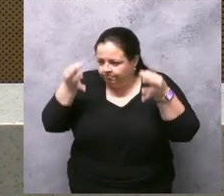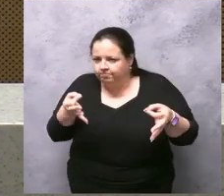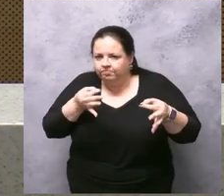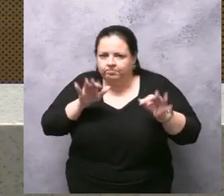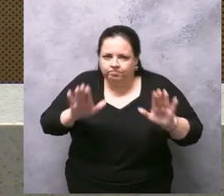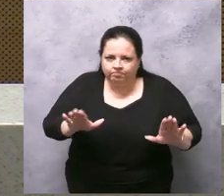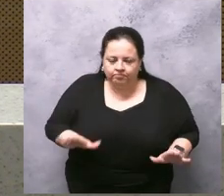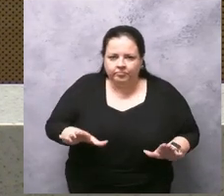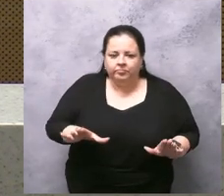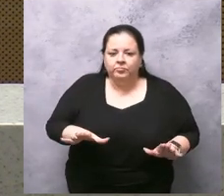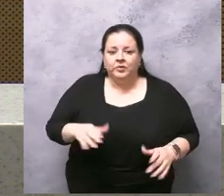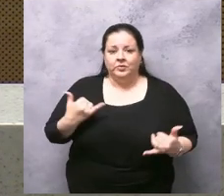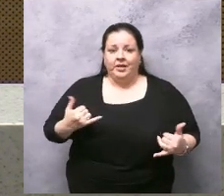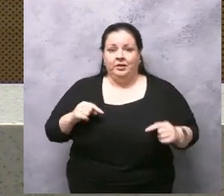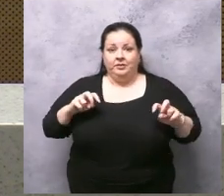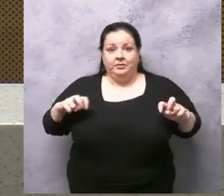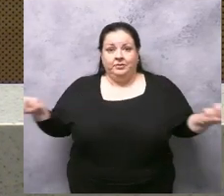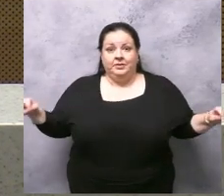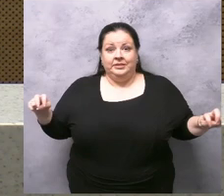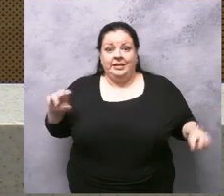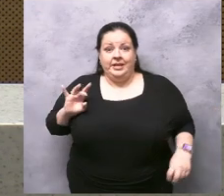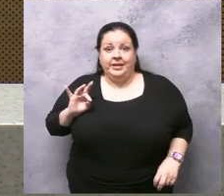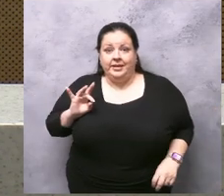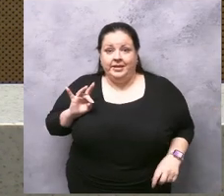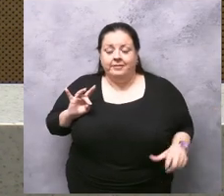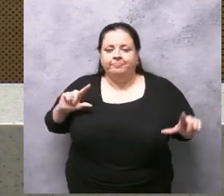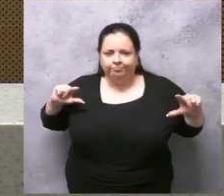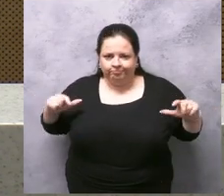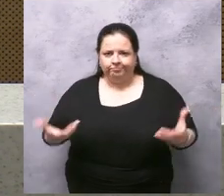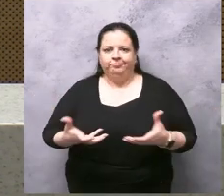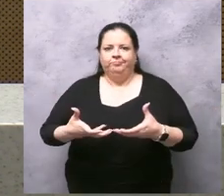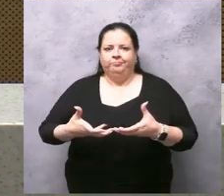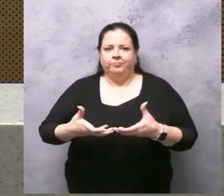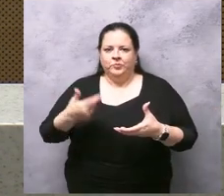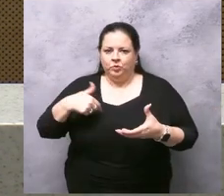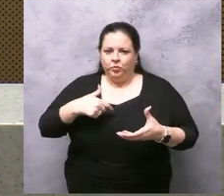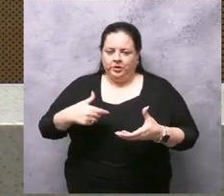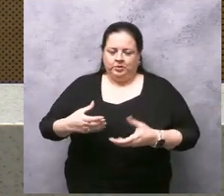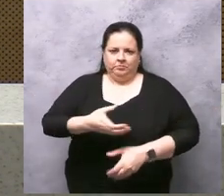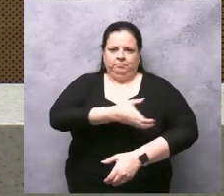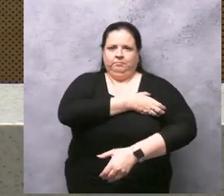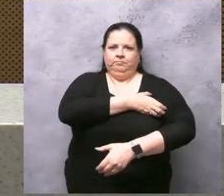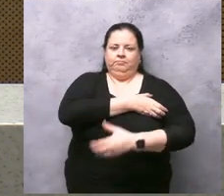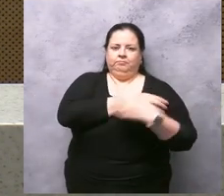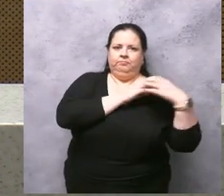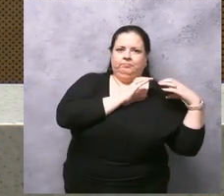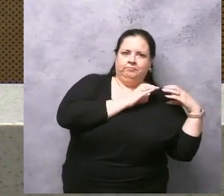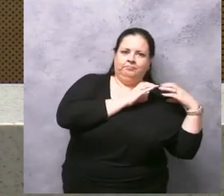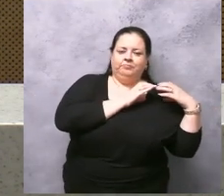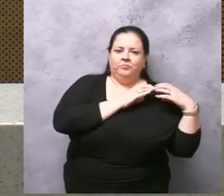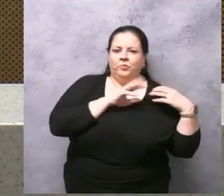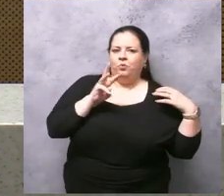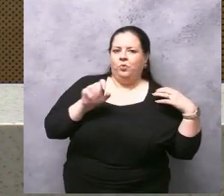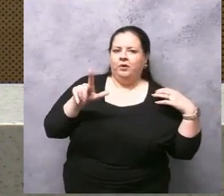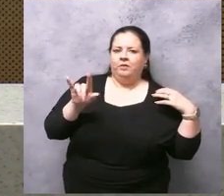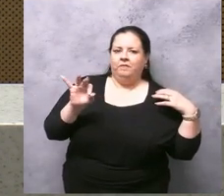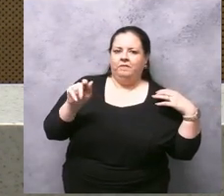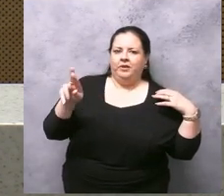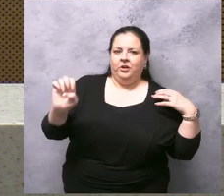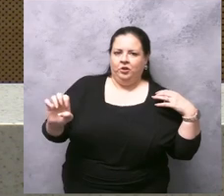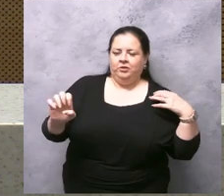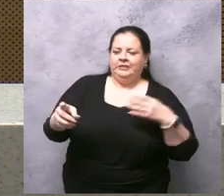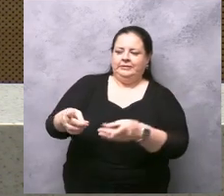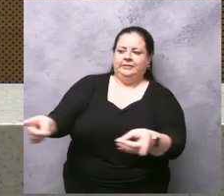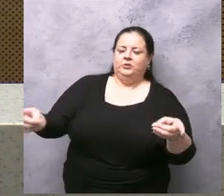united team of eight, we are entrusted with the welfare of our district. We've already had some great successes, and